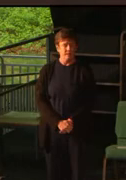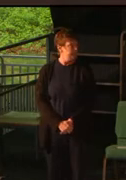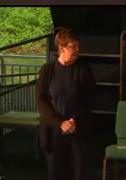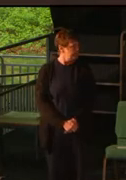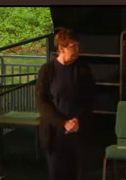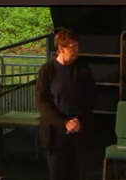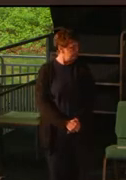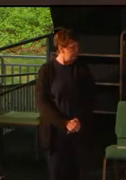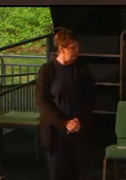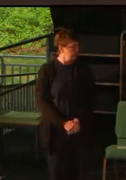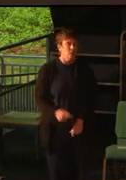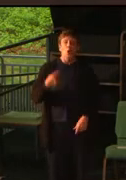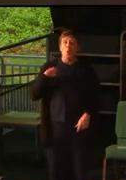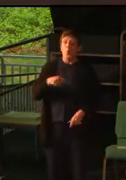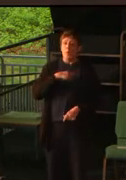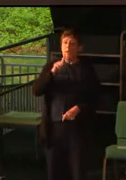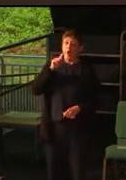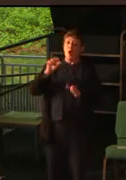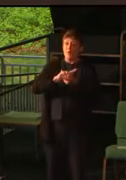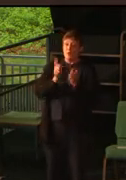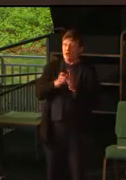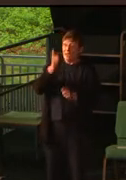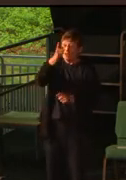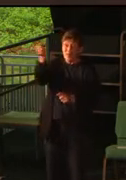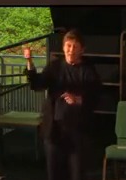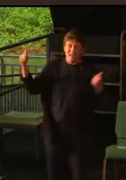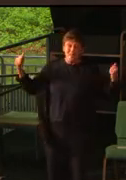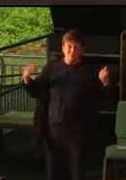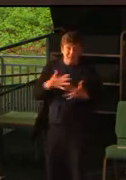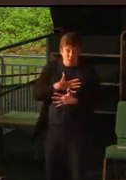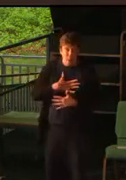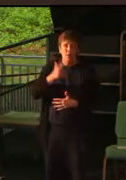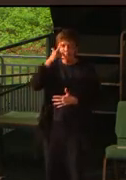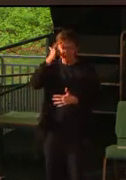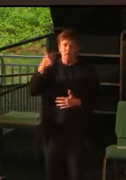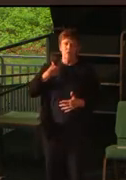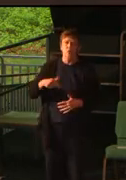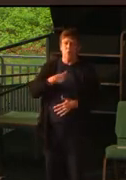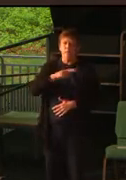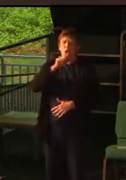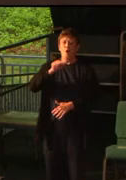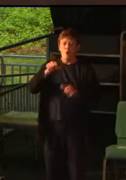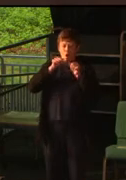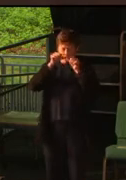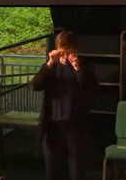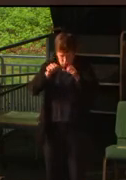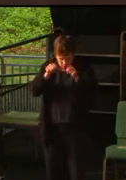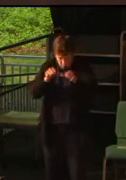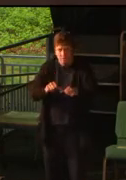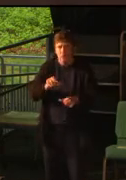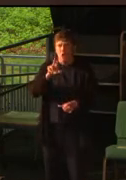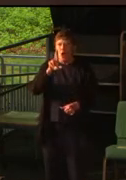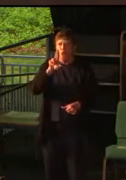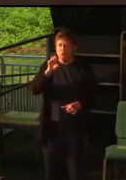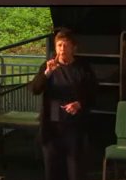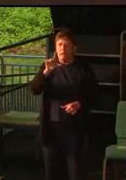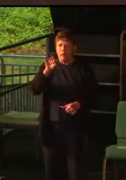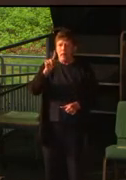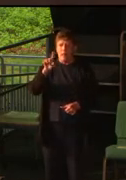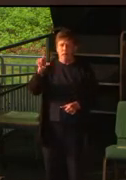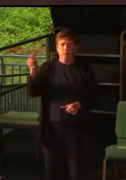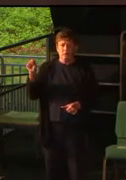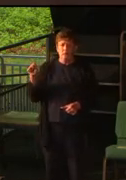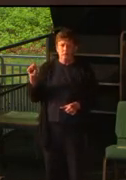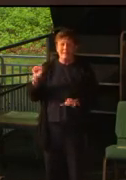We are the change they fear because we are relentless. And in a world